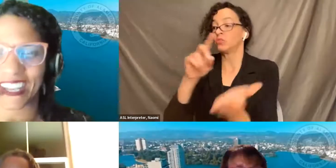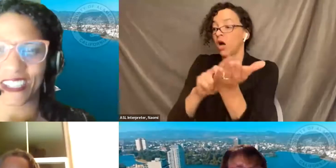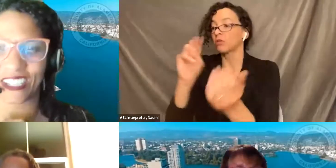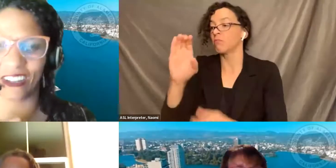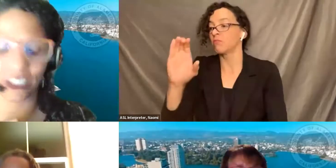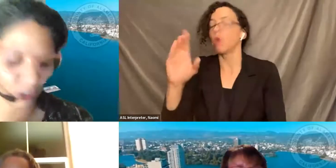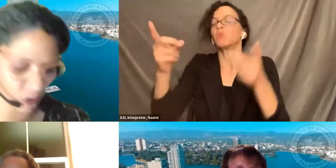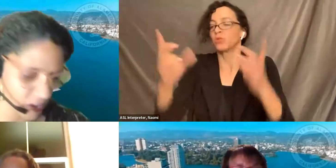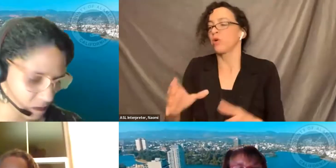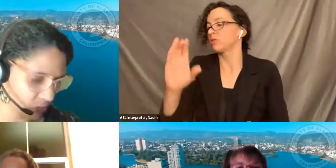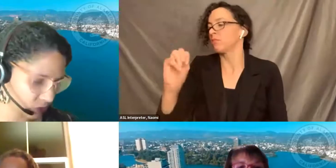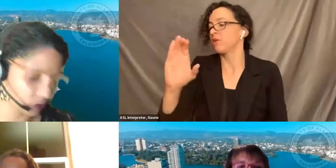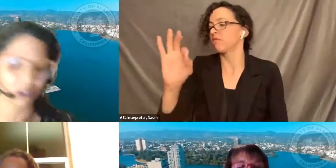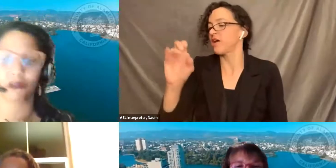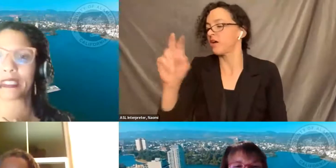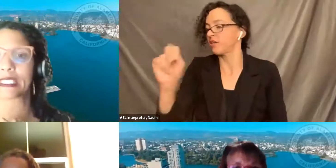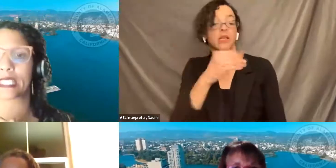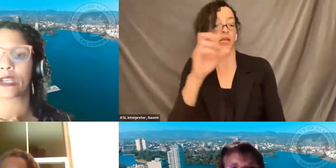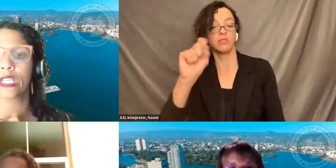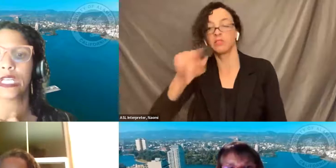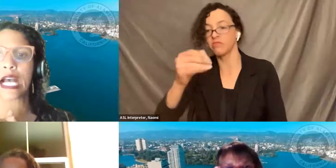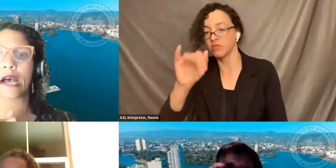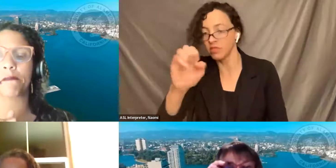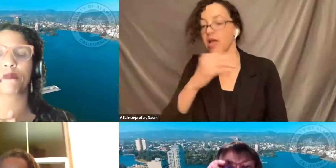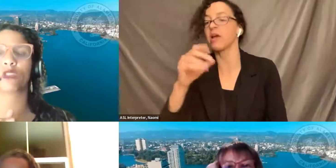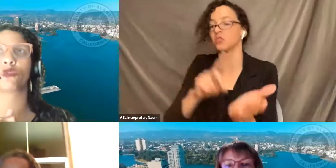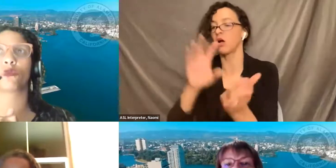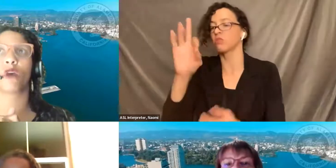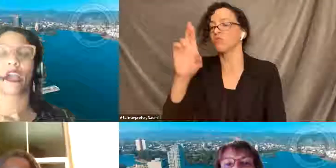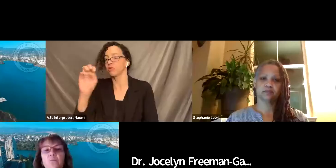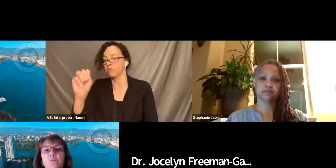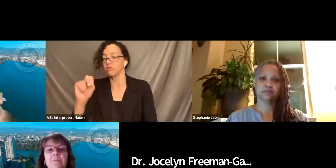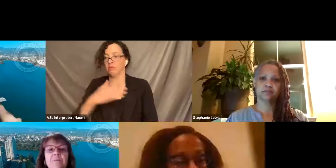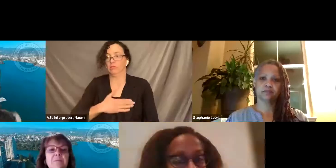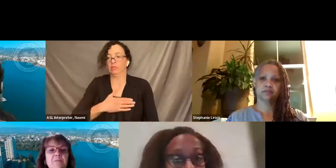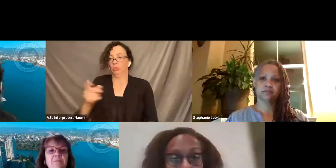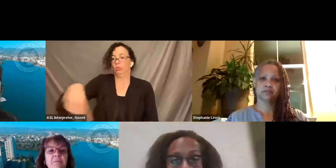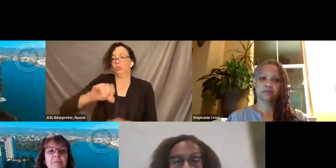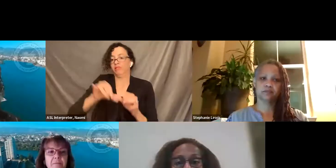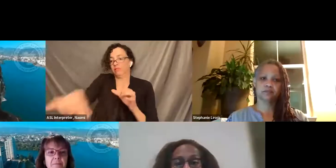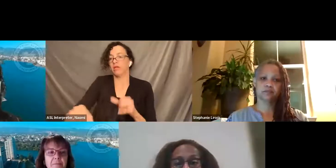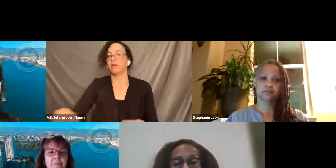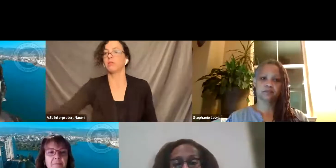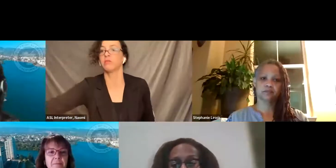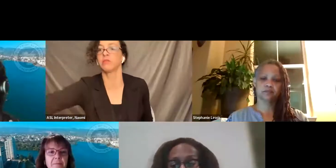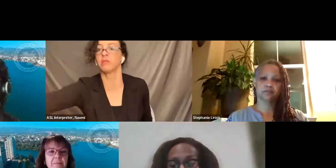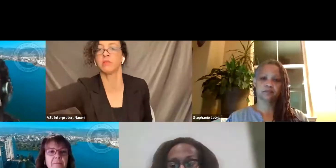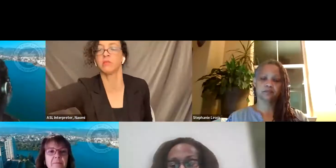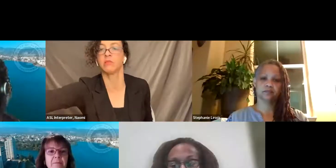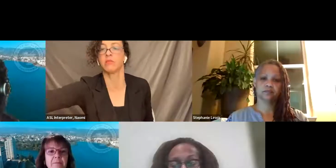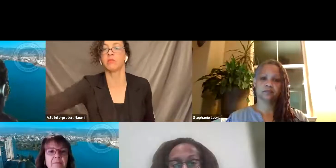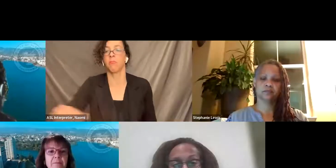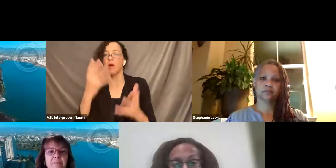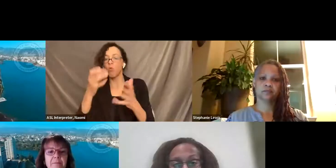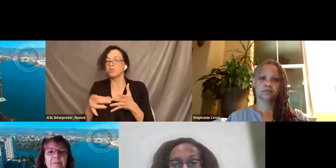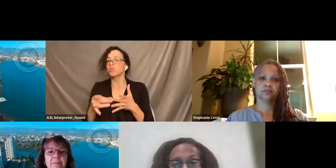panel discussion, and I'll ask you also, Dr. Freeman, to stay on. So I wanted to direct this to you first because in the last